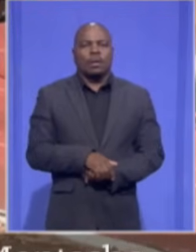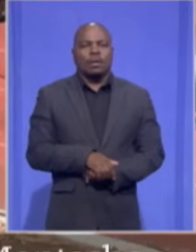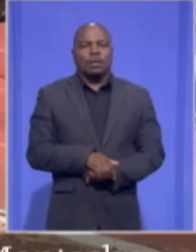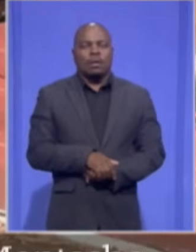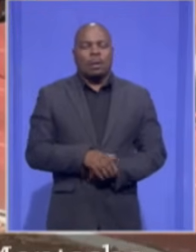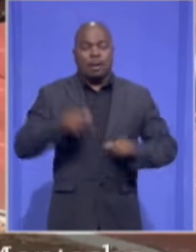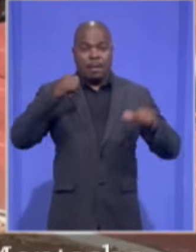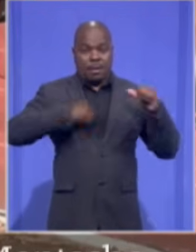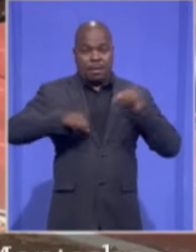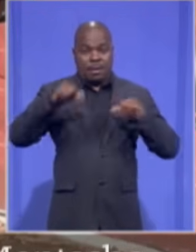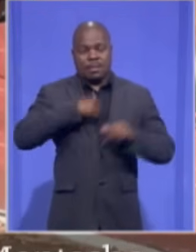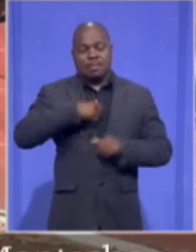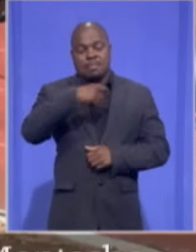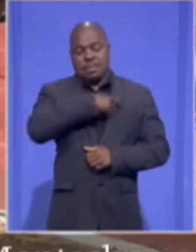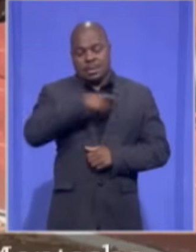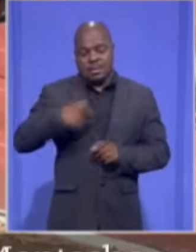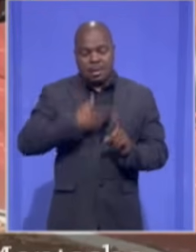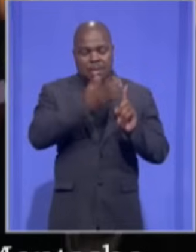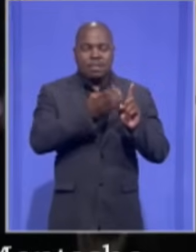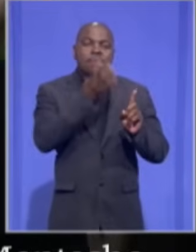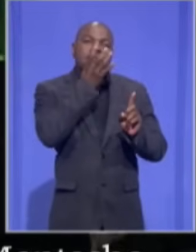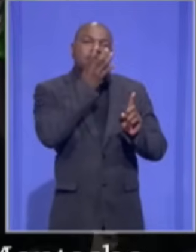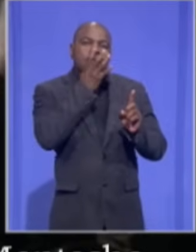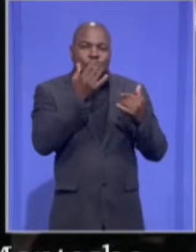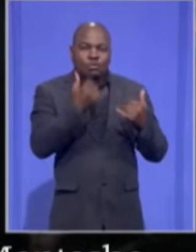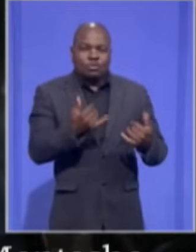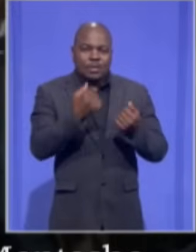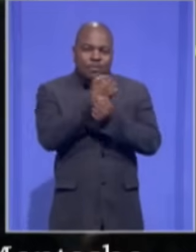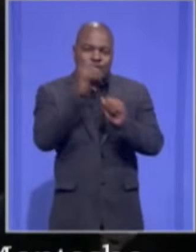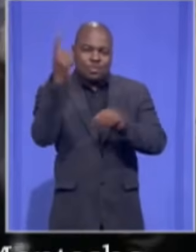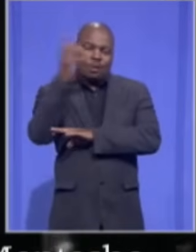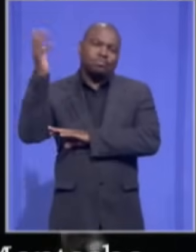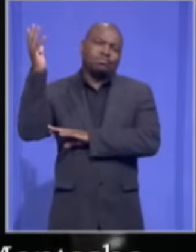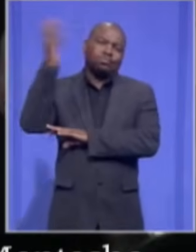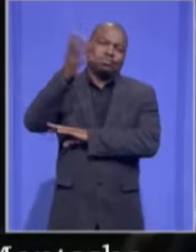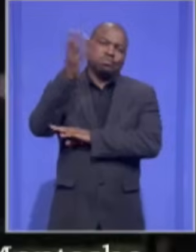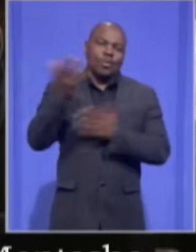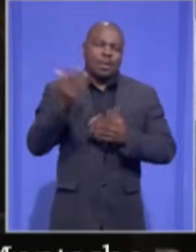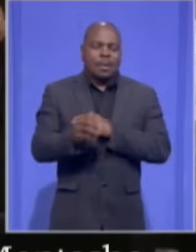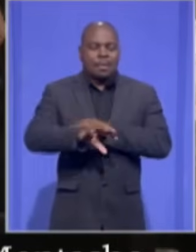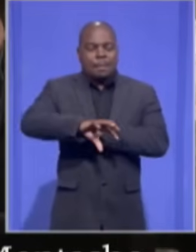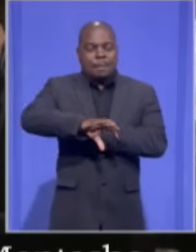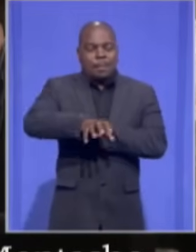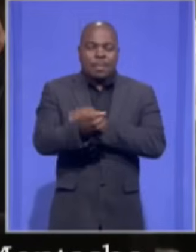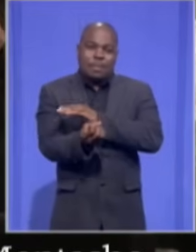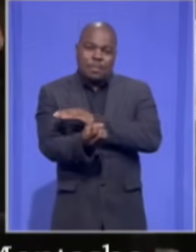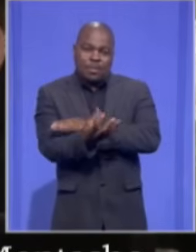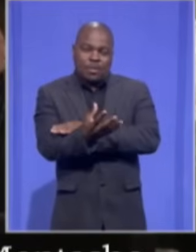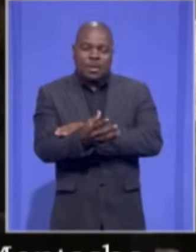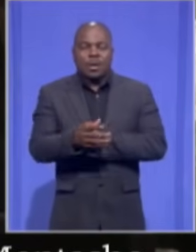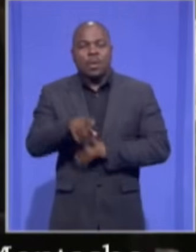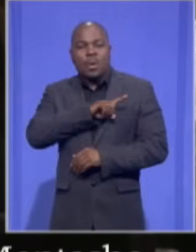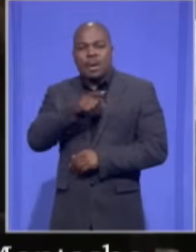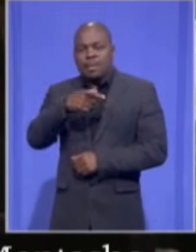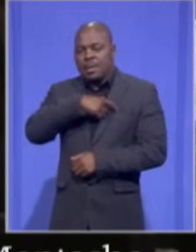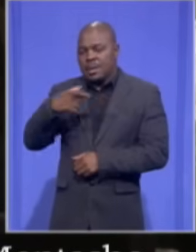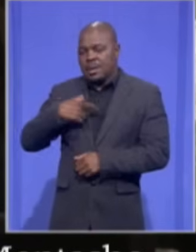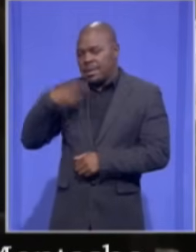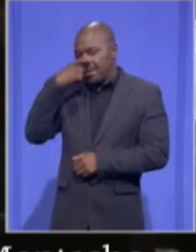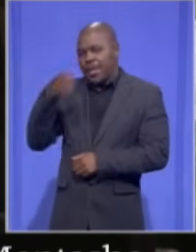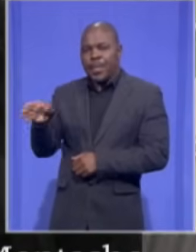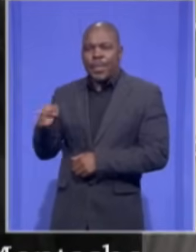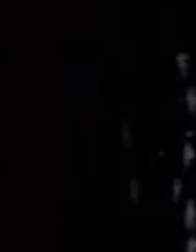Mopresidente ya tshwere mokobobo Gwede Mantashe o tshetlehile puo ya sehloho letsatsing la tokoloho provinseng ya Mpumalanga boemong ba mopresidente Cyril